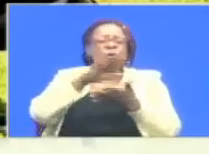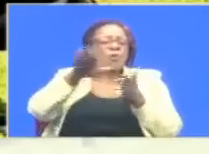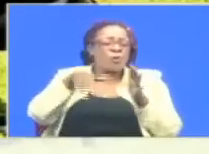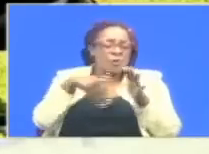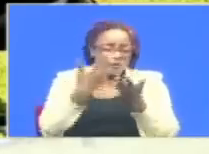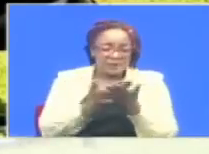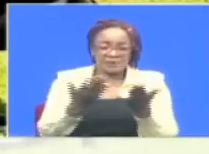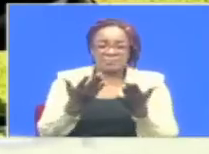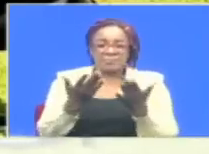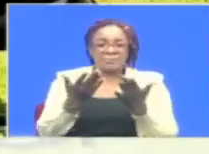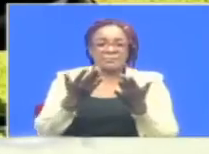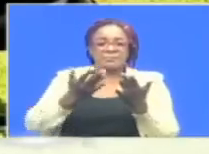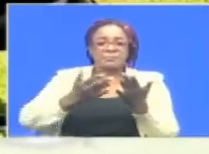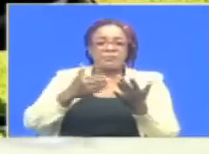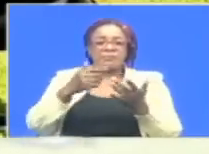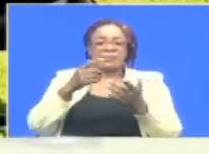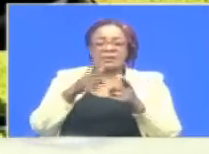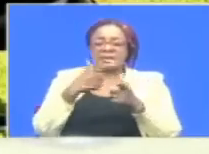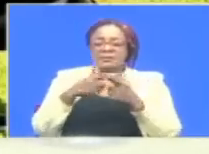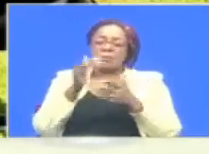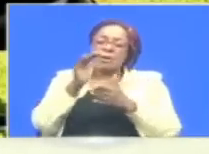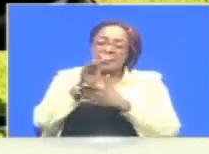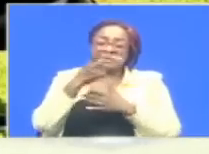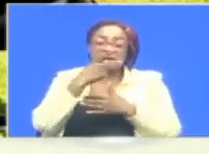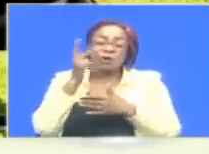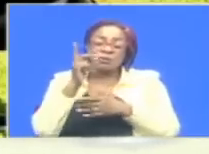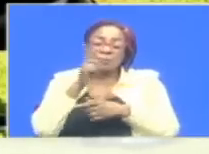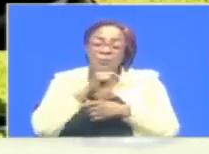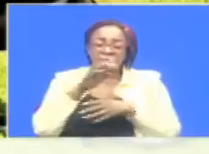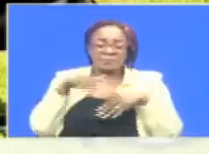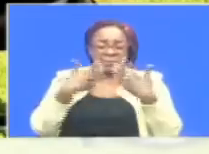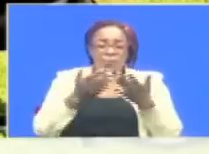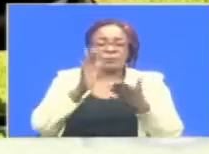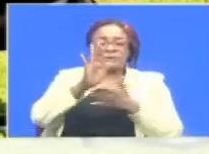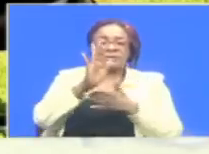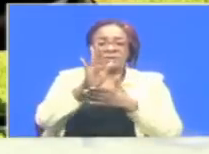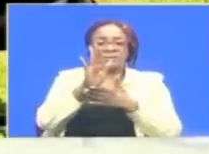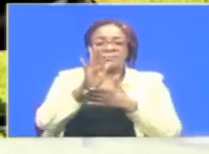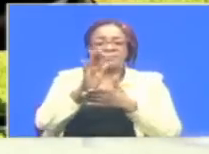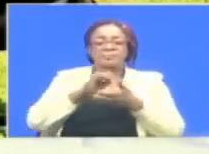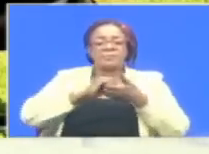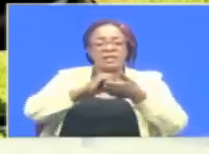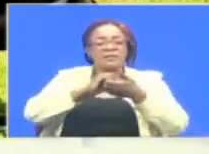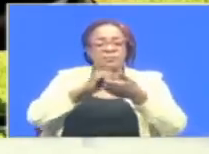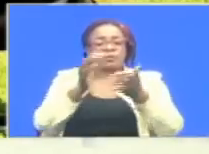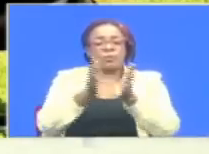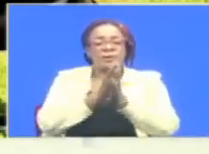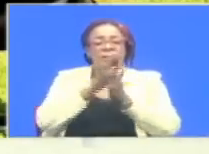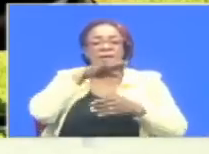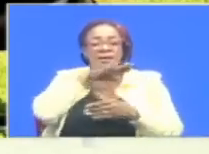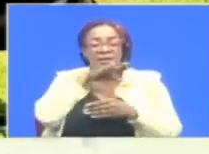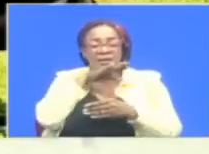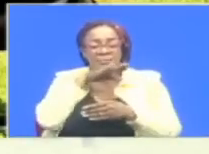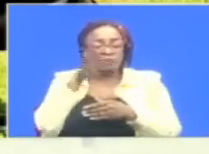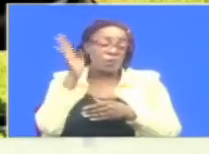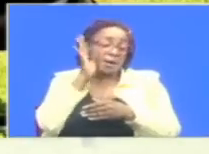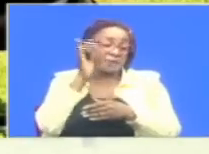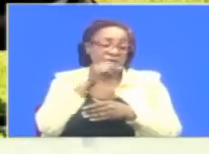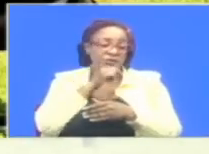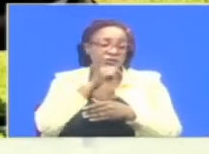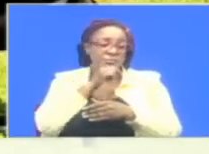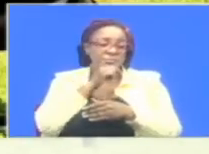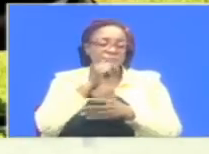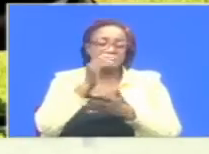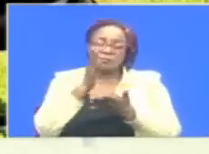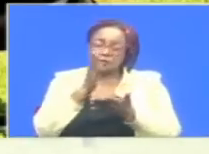things. You just asked Steve Kalonzo there about his alleged engagement with Raila Odinga. The